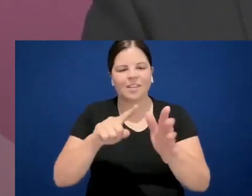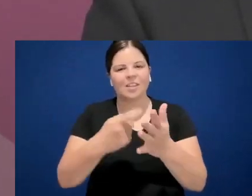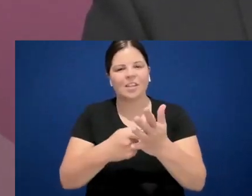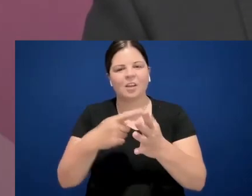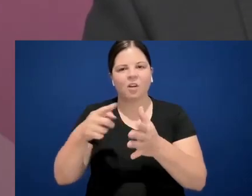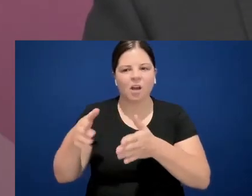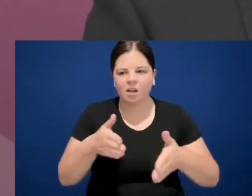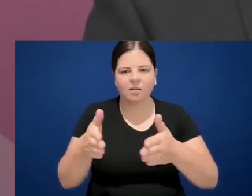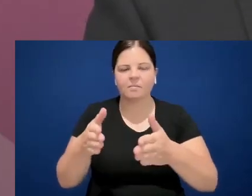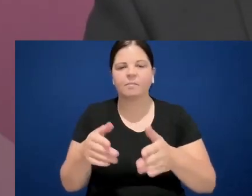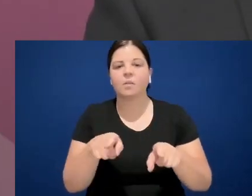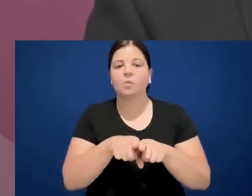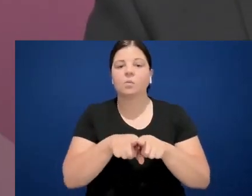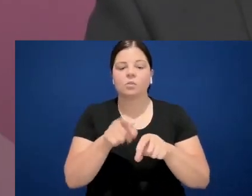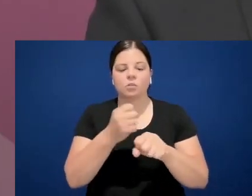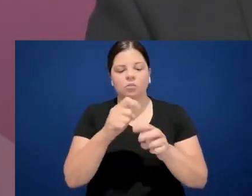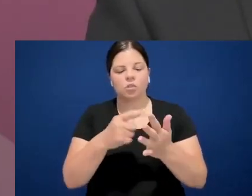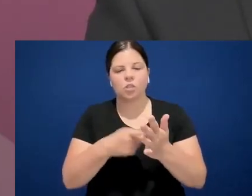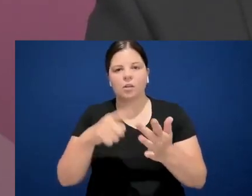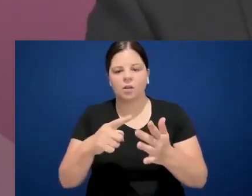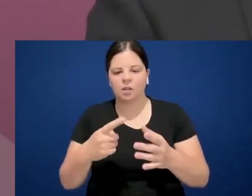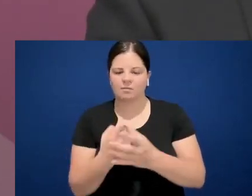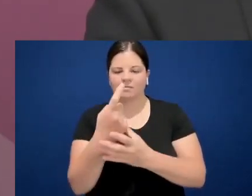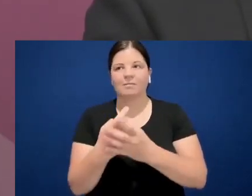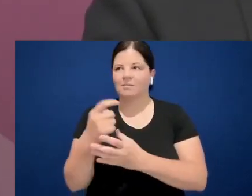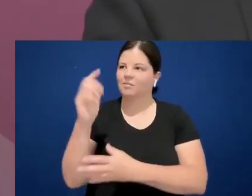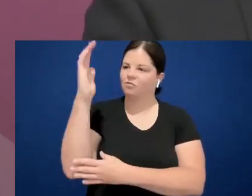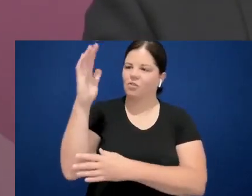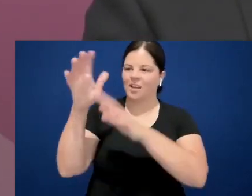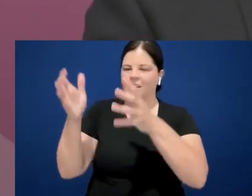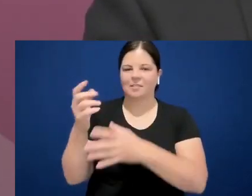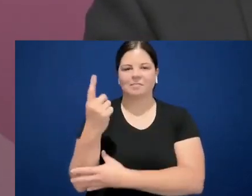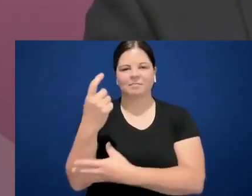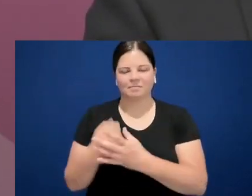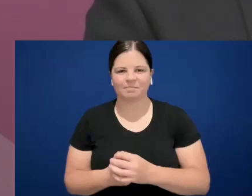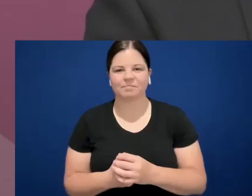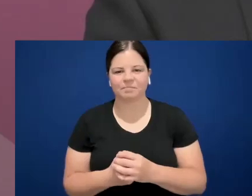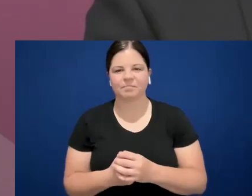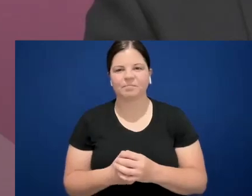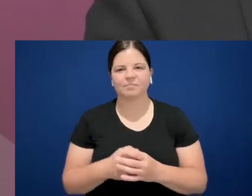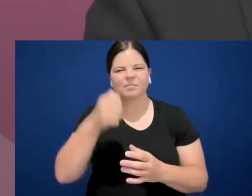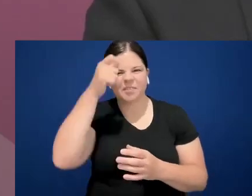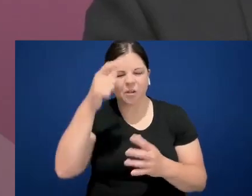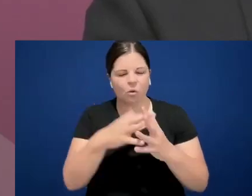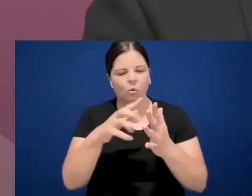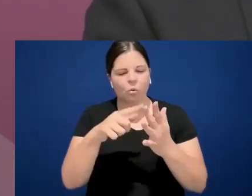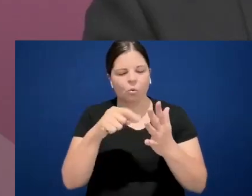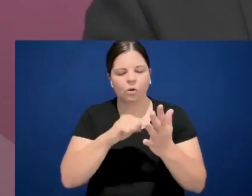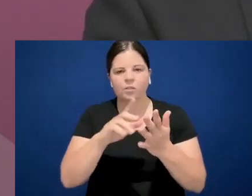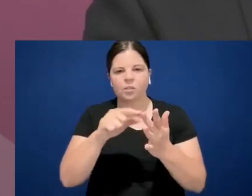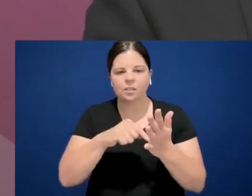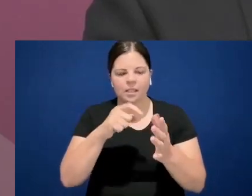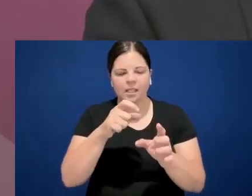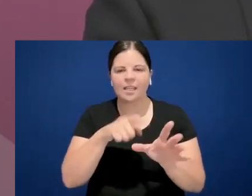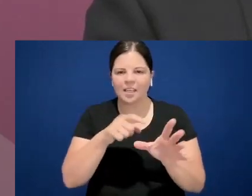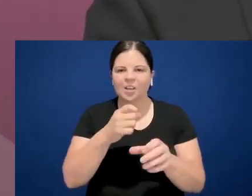Jerry, the grub which is found in or near the tree. Wurundjeri are the Witchetty Grub people, and their ancestors have lived